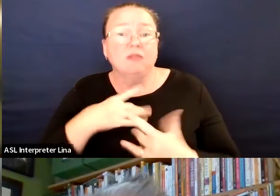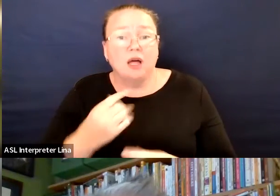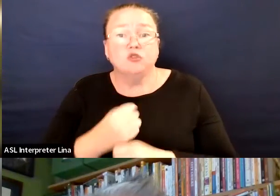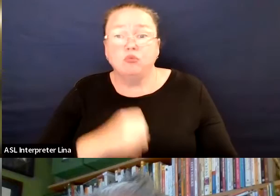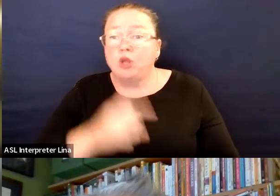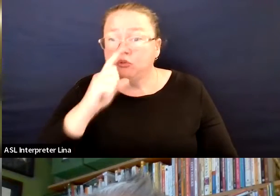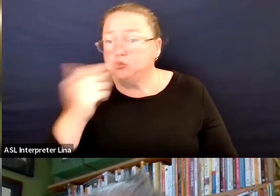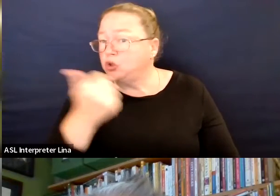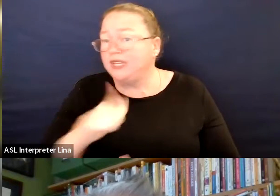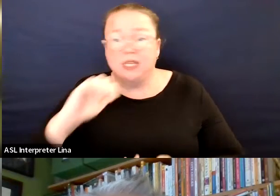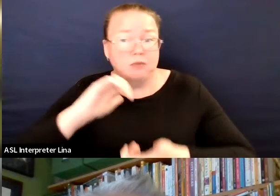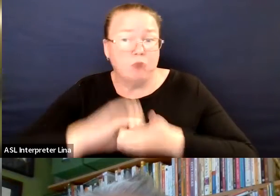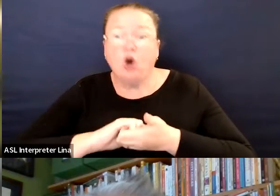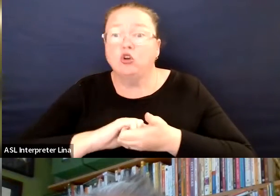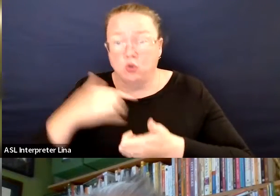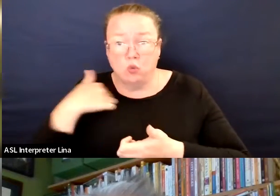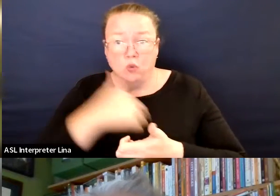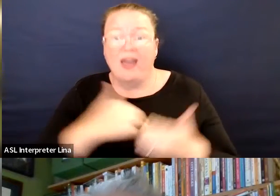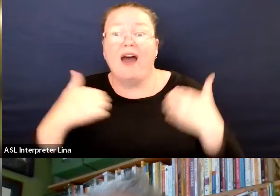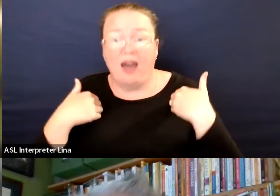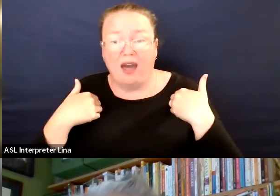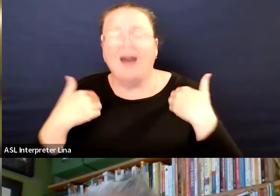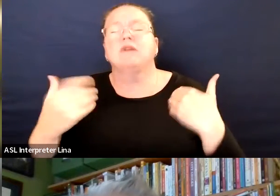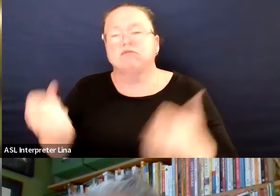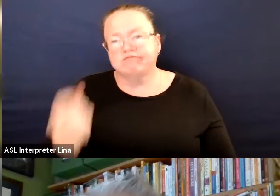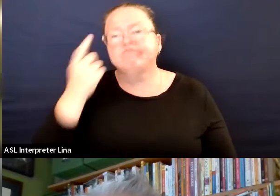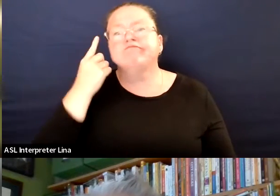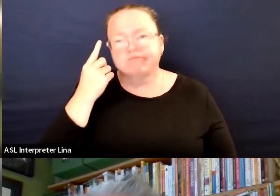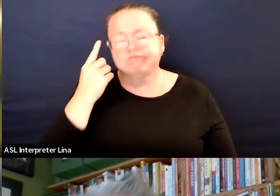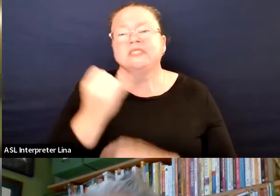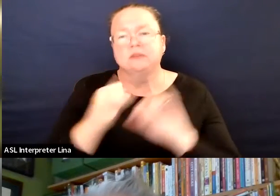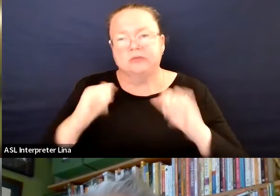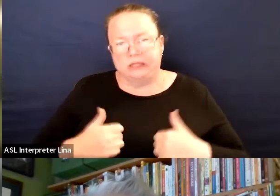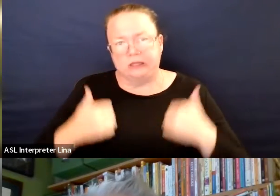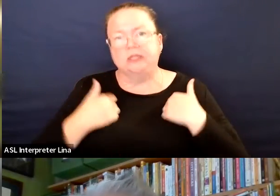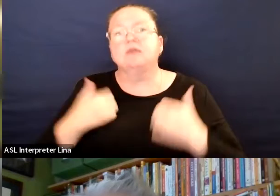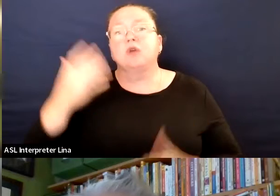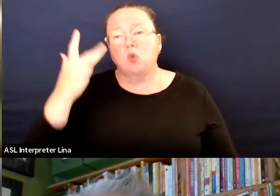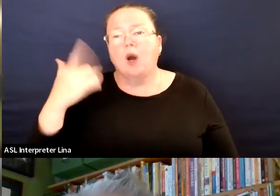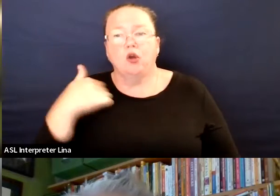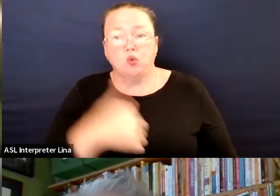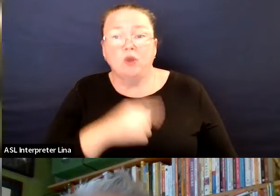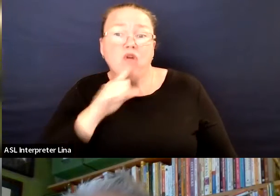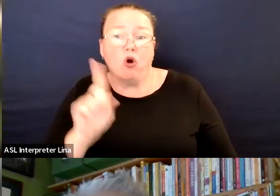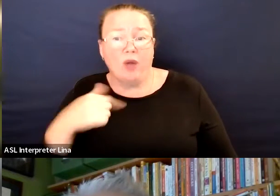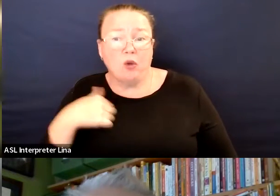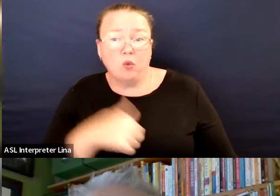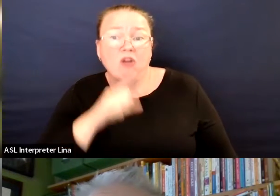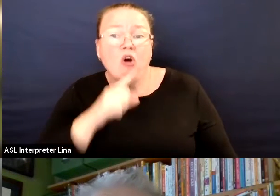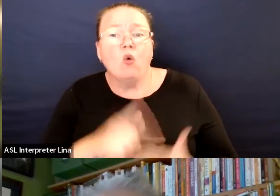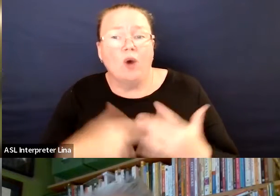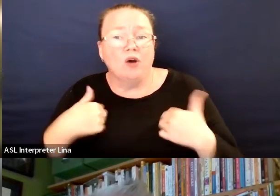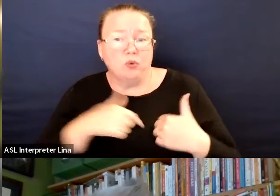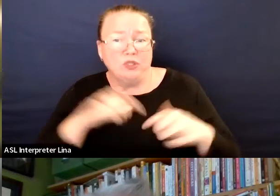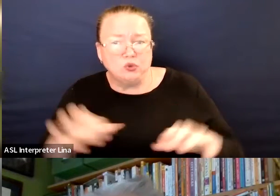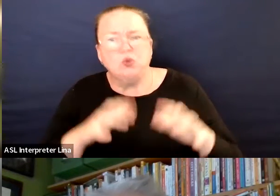any partners that we have an understanding of independent living and why we are where we are and what we do, all